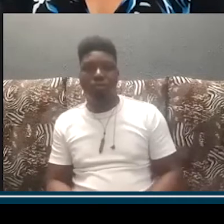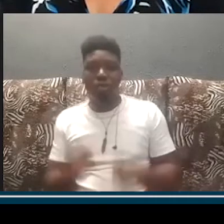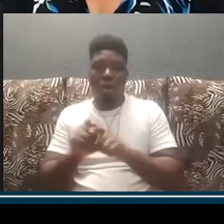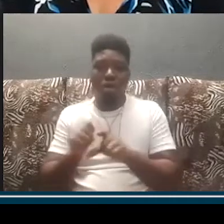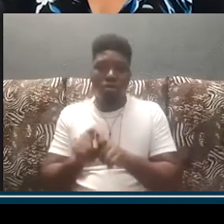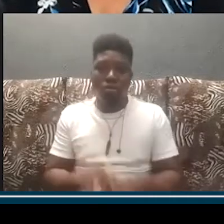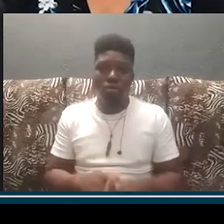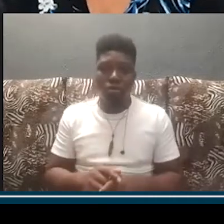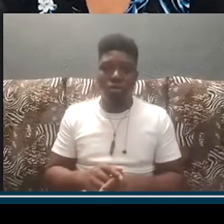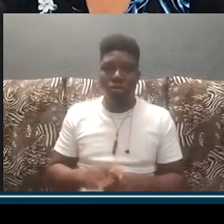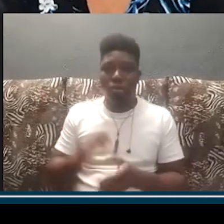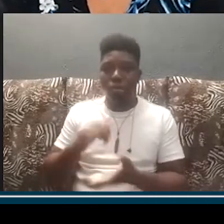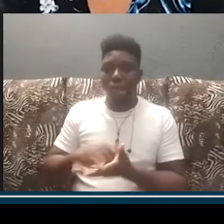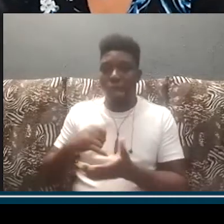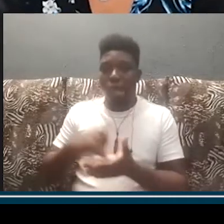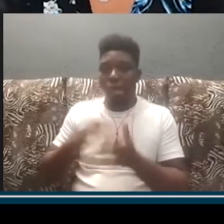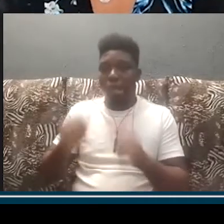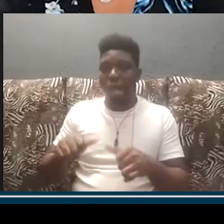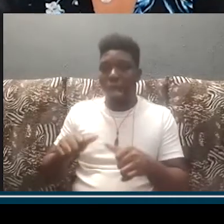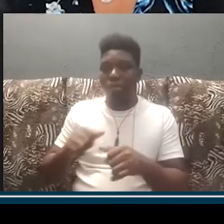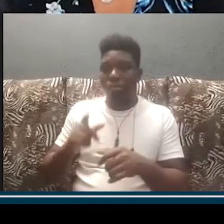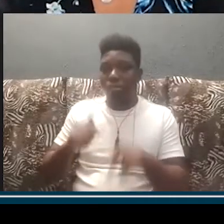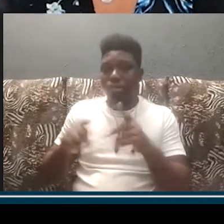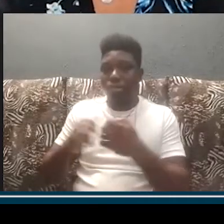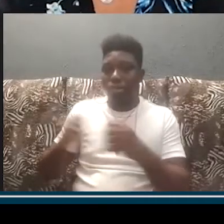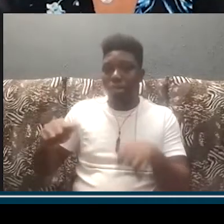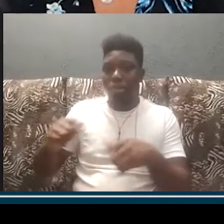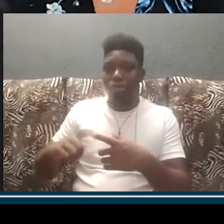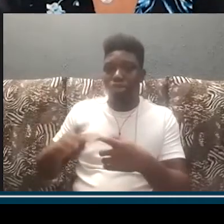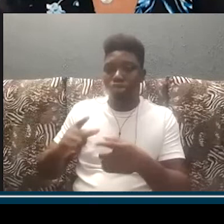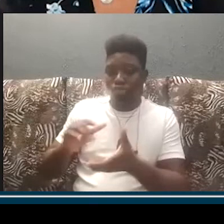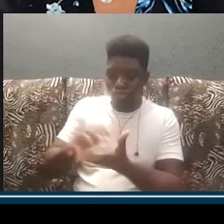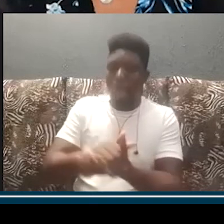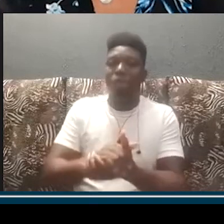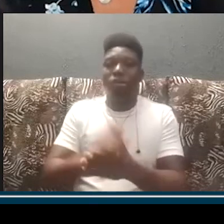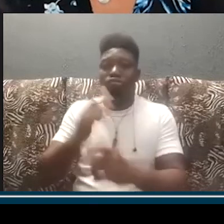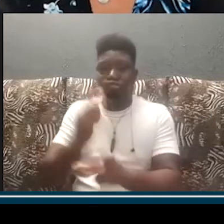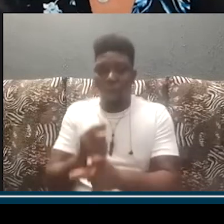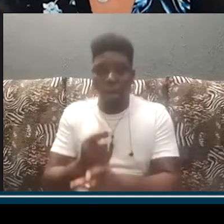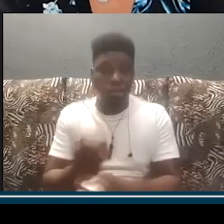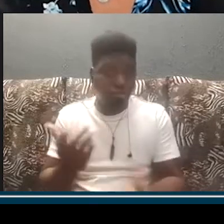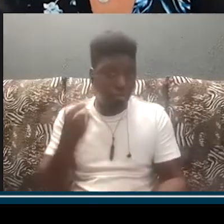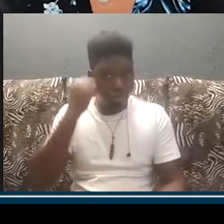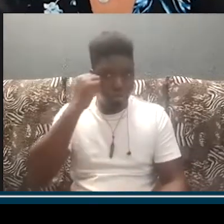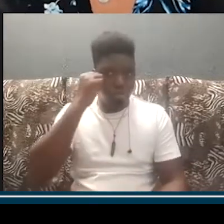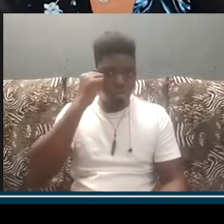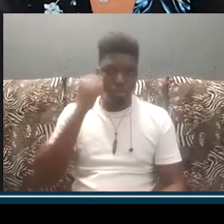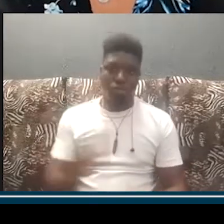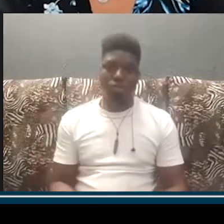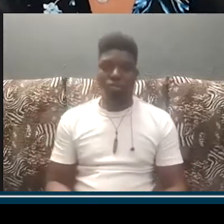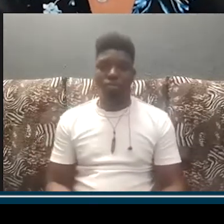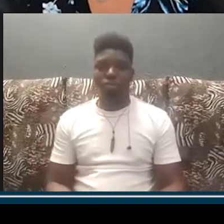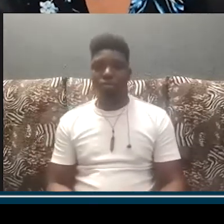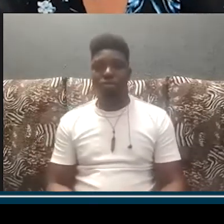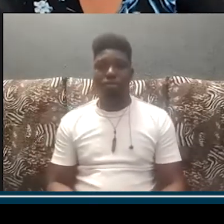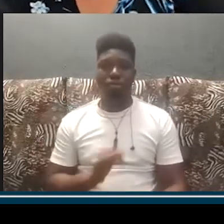inhibit people's ability to get married, right? If Absolutely, yeah. Yeah, can you speak a little bit about that? Sure. So I have a